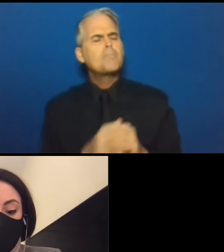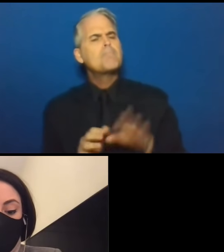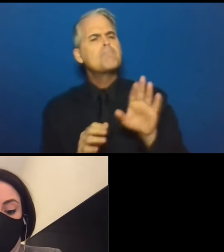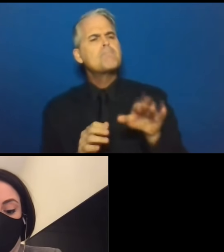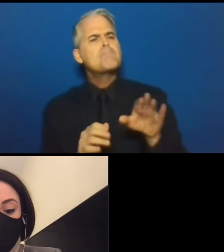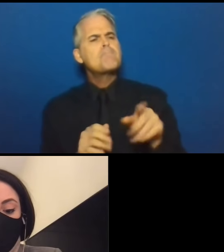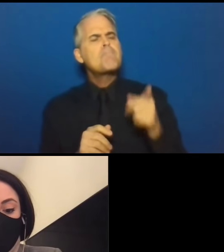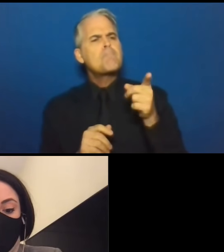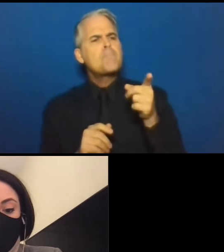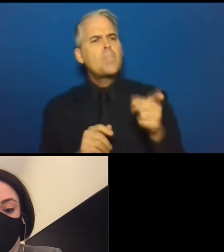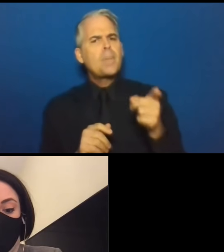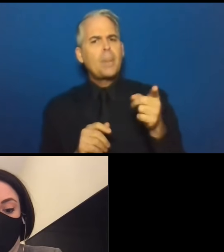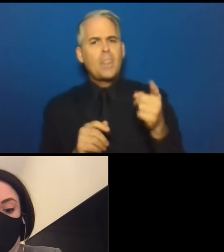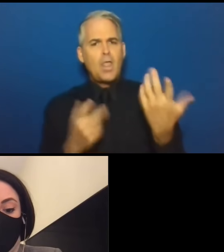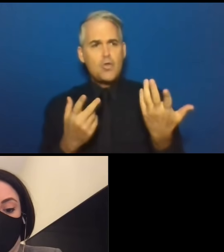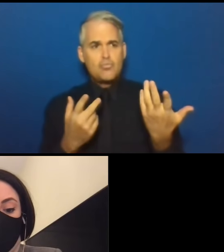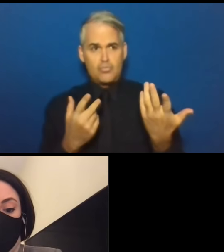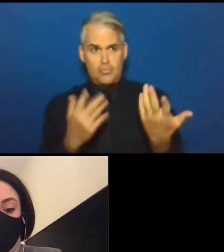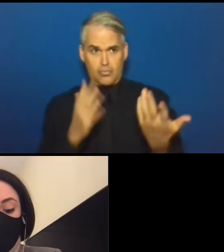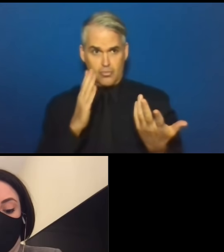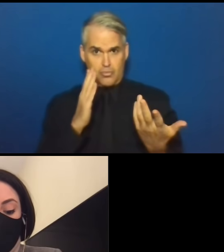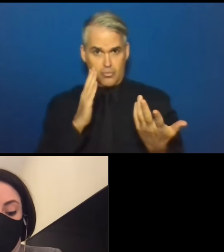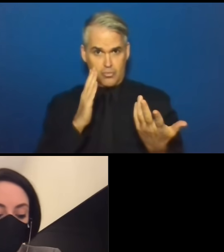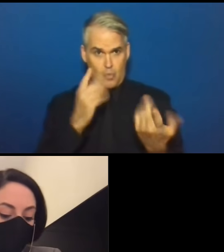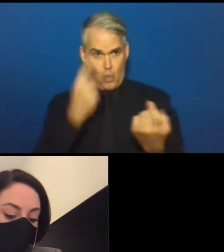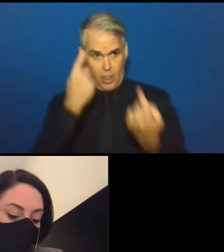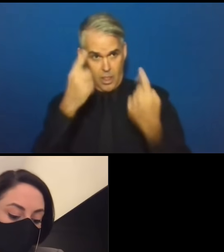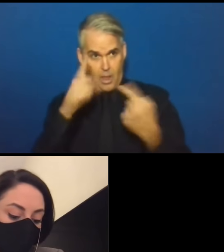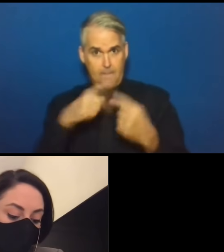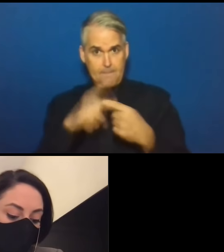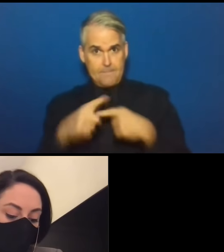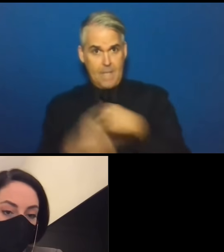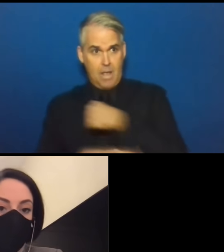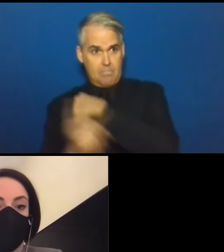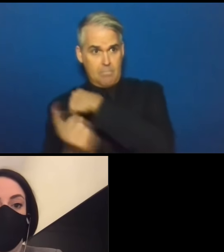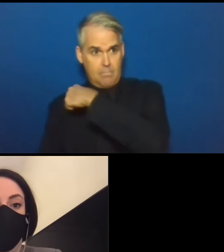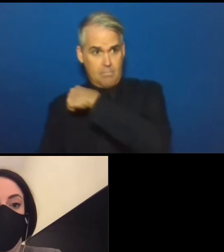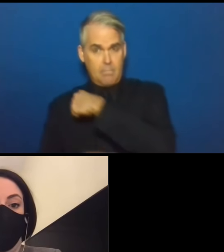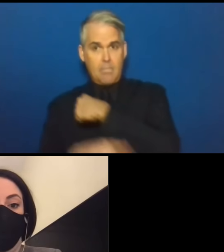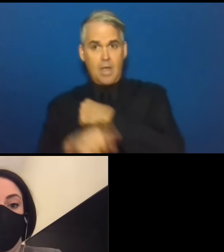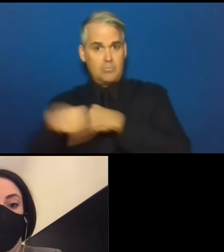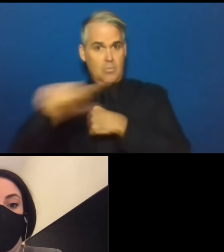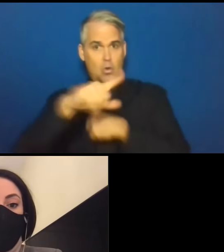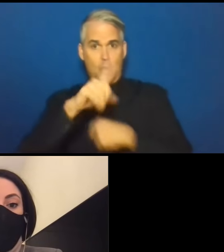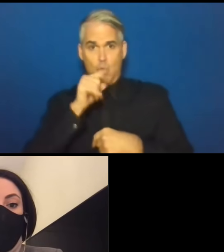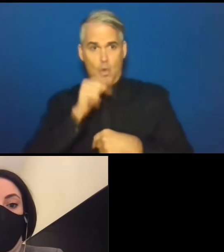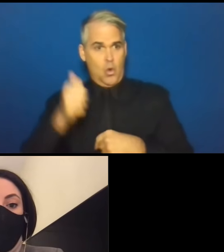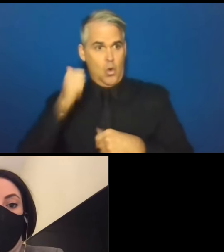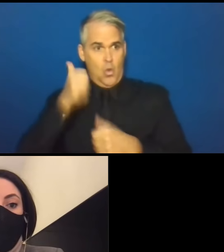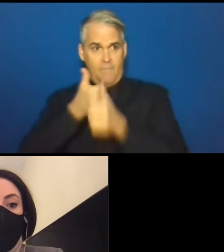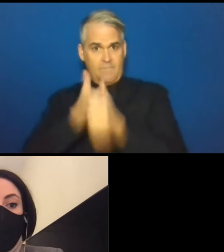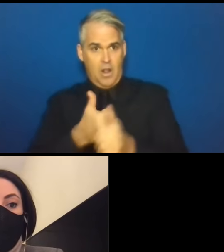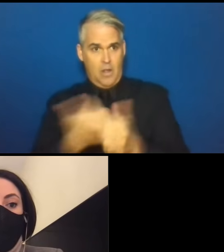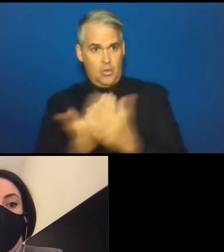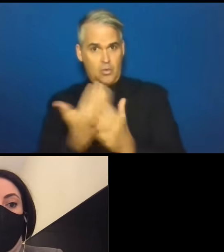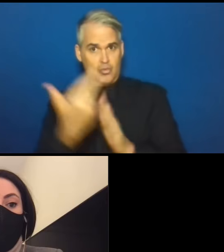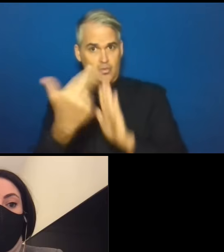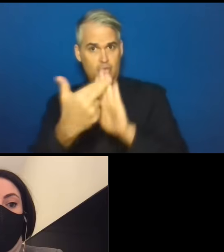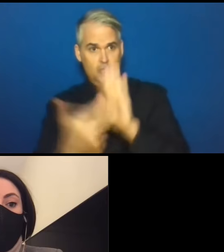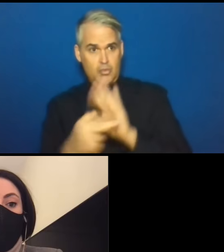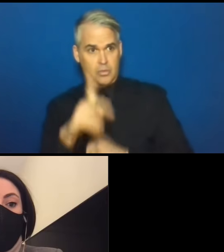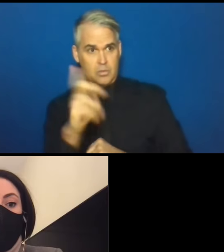of penalty for those who doesn't follow this new mandate? Well, certainly there's going to be ramifications